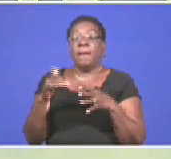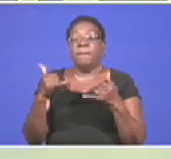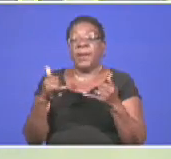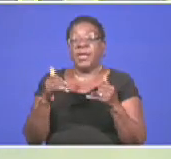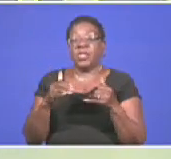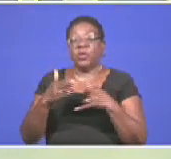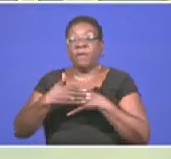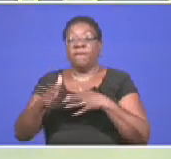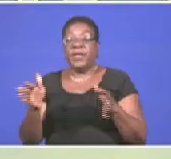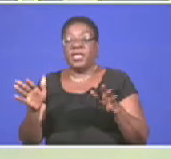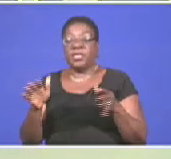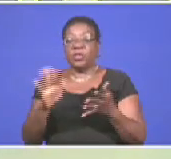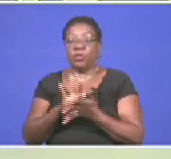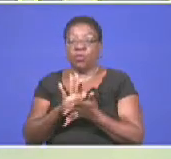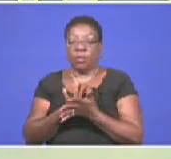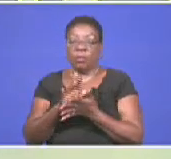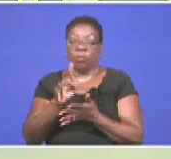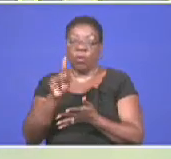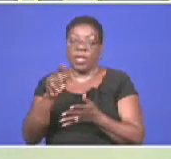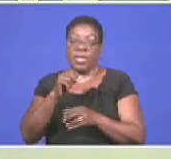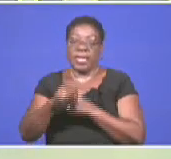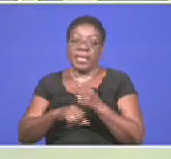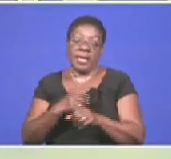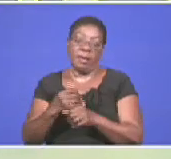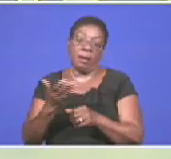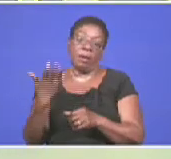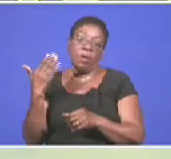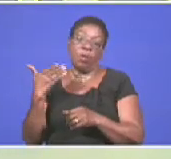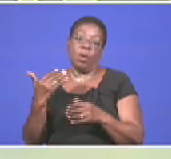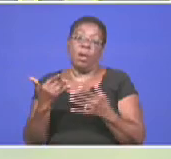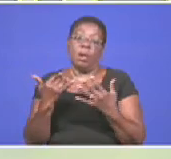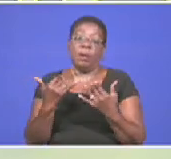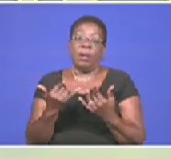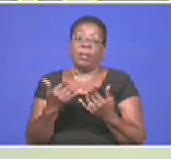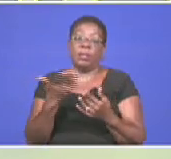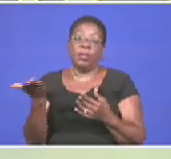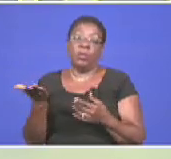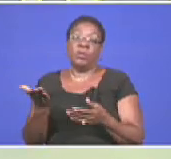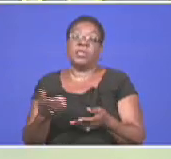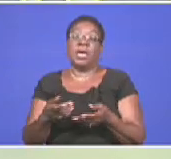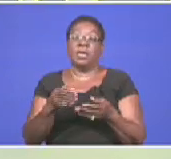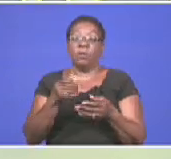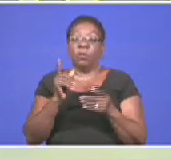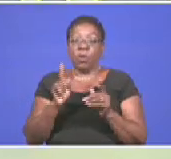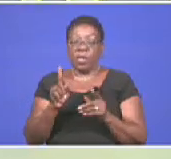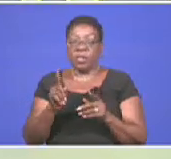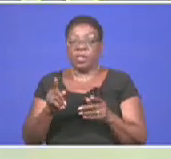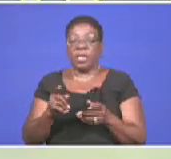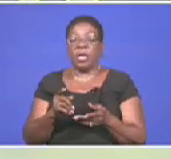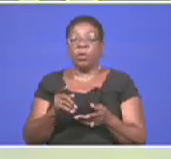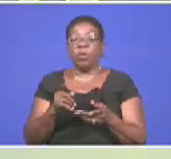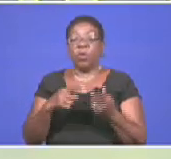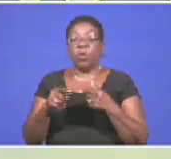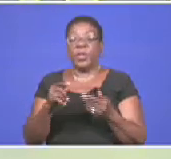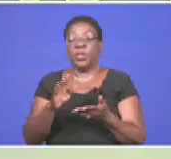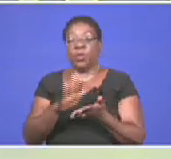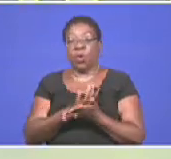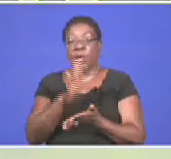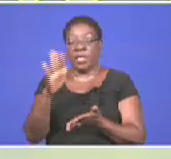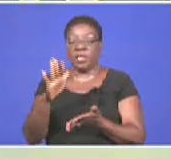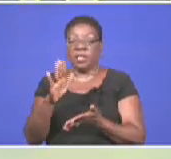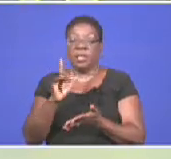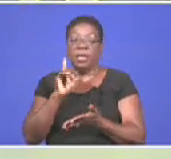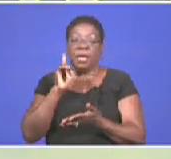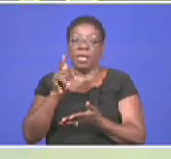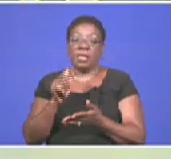year or 2 ago, who still reach that age category of 19 and under, because, you know, those are the guys who would have fallen through the crack based